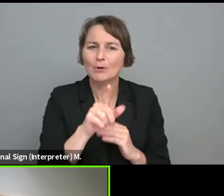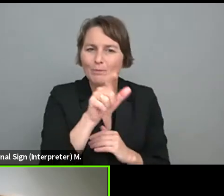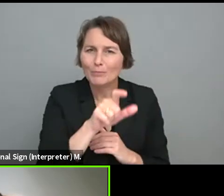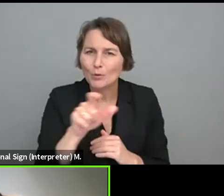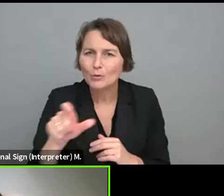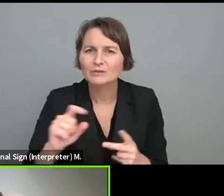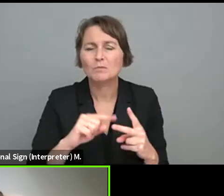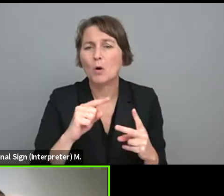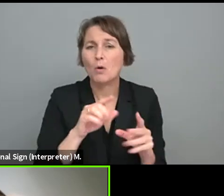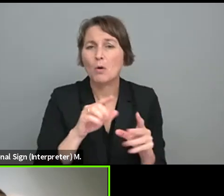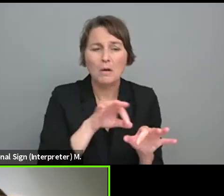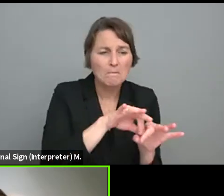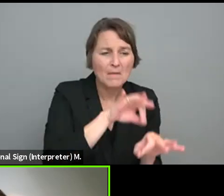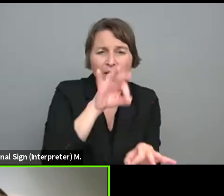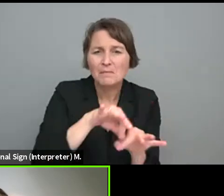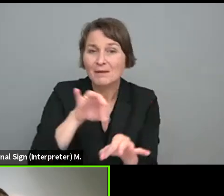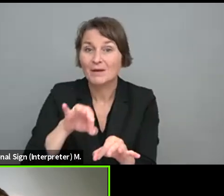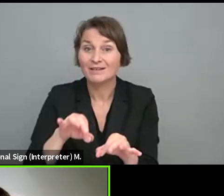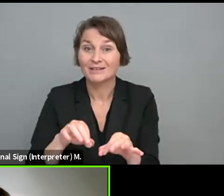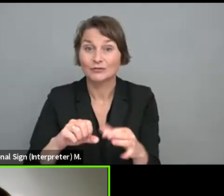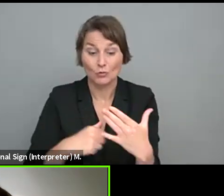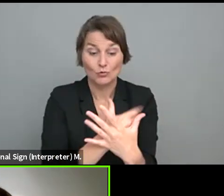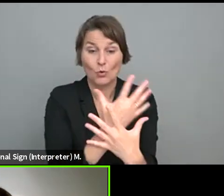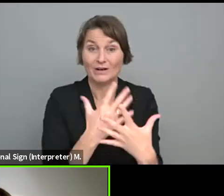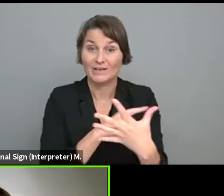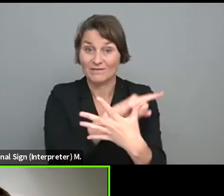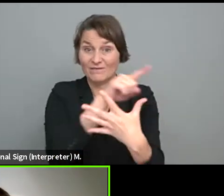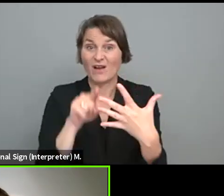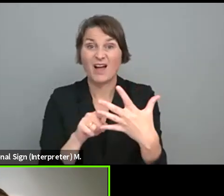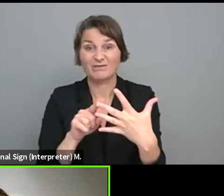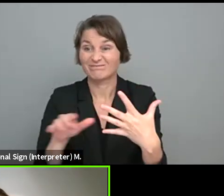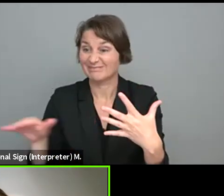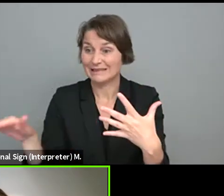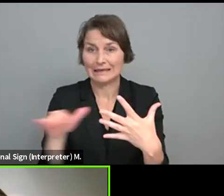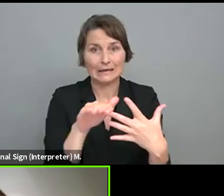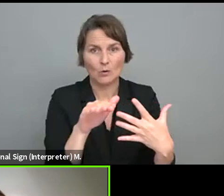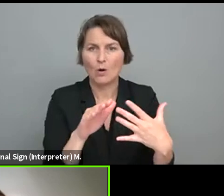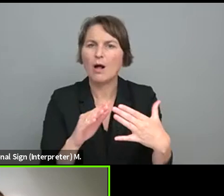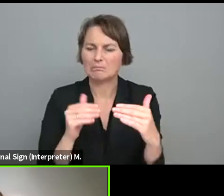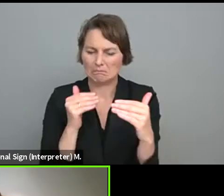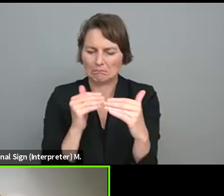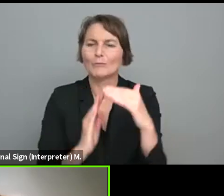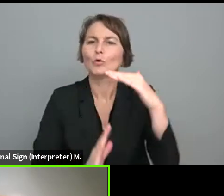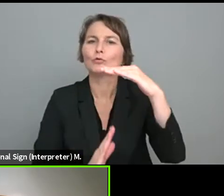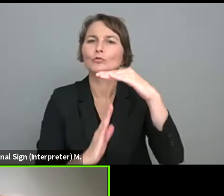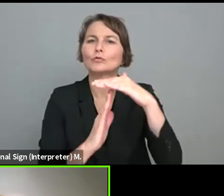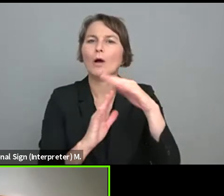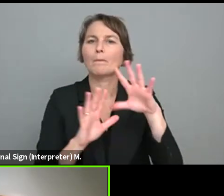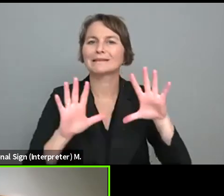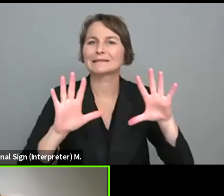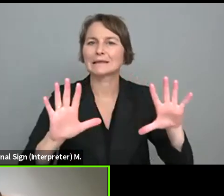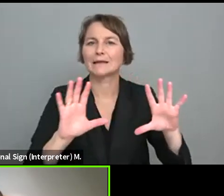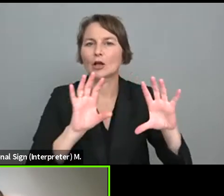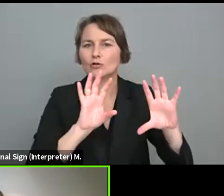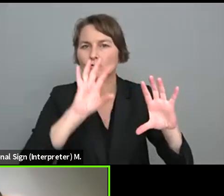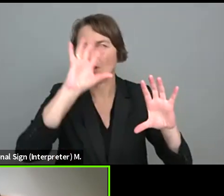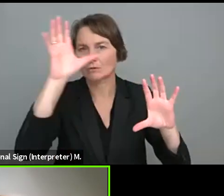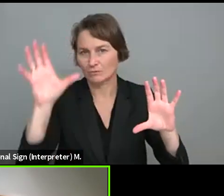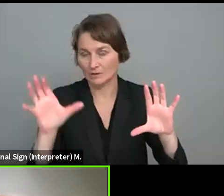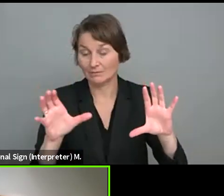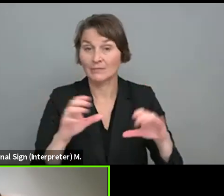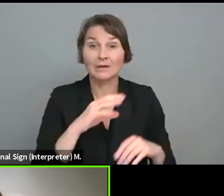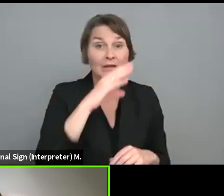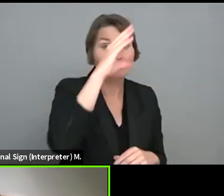5 countries almost always rank in the top 10. And I think the level of gender equality in these countries is the